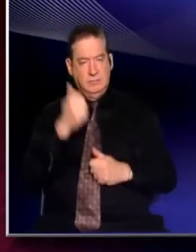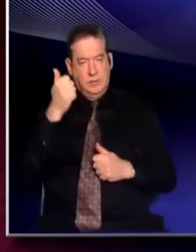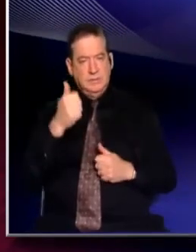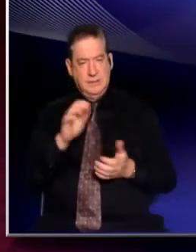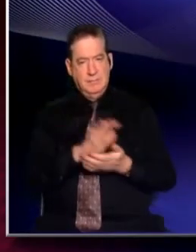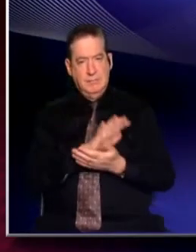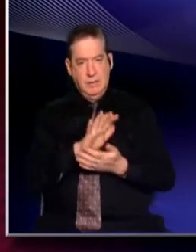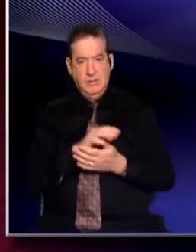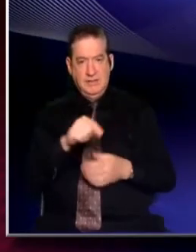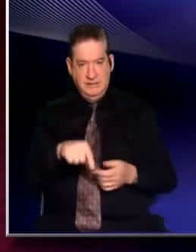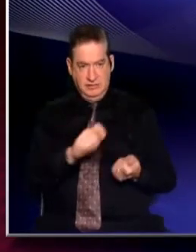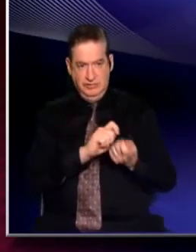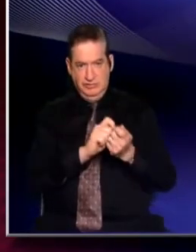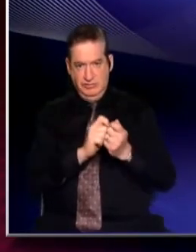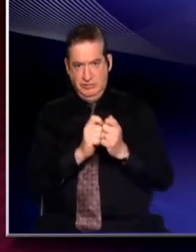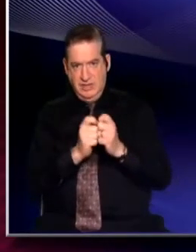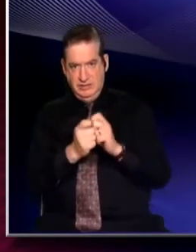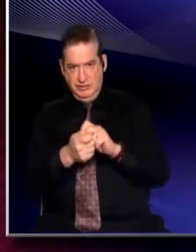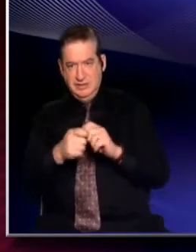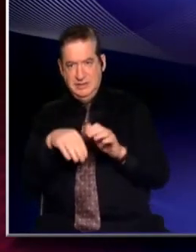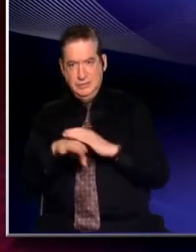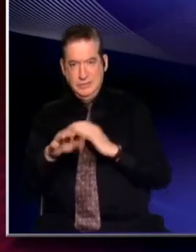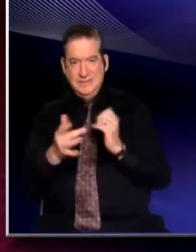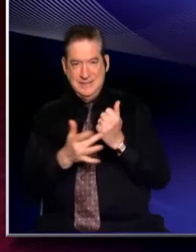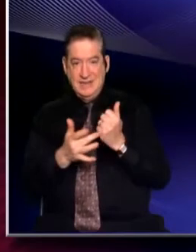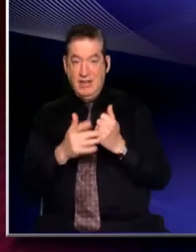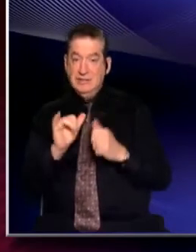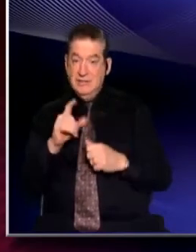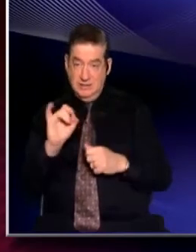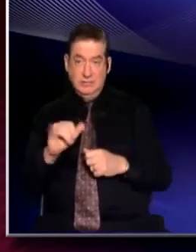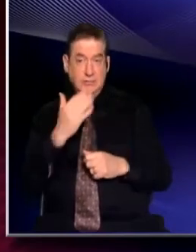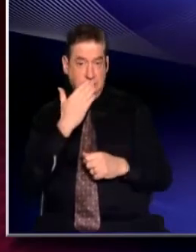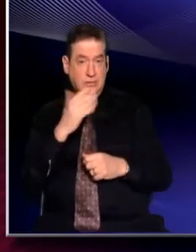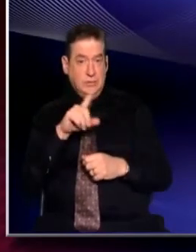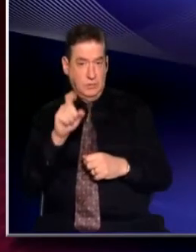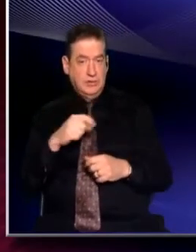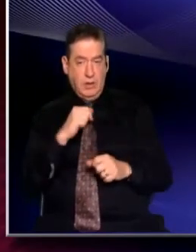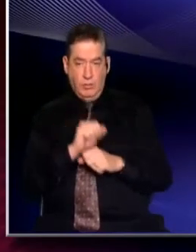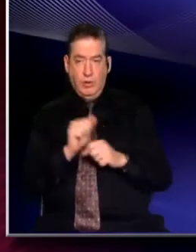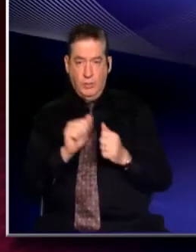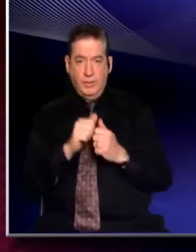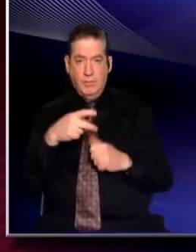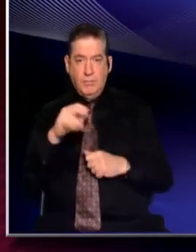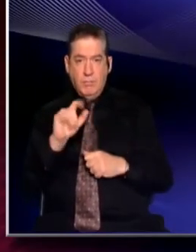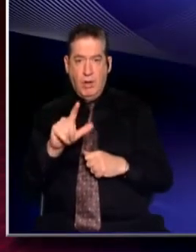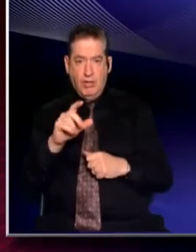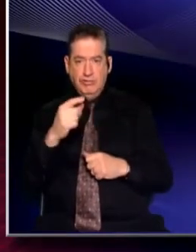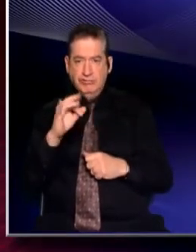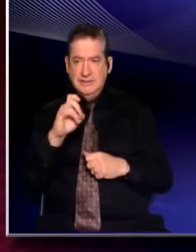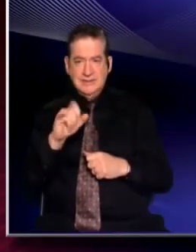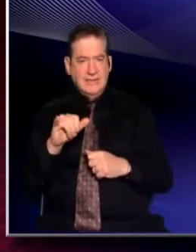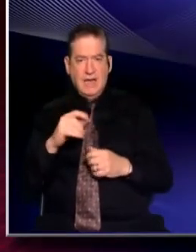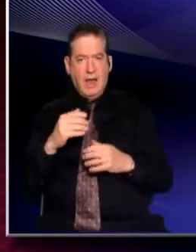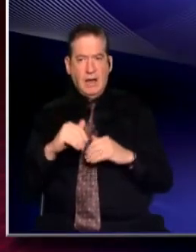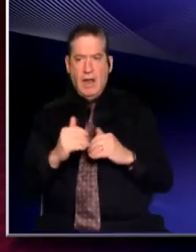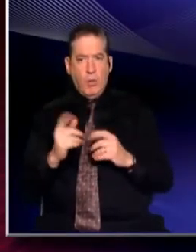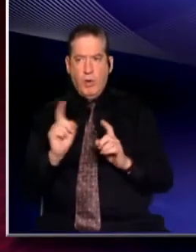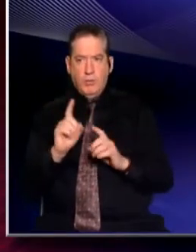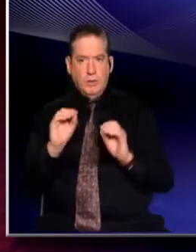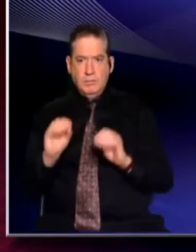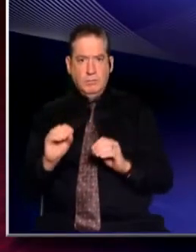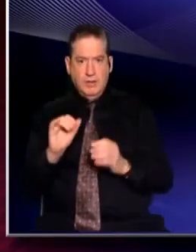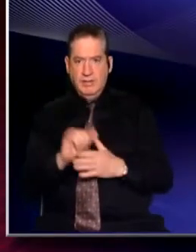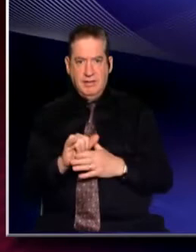this is a transition to the technology age. So yeah, that's a good question. I can work with Paul Carisi on where do we put that it's